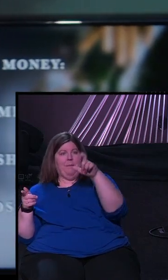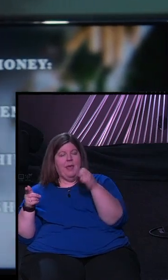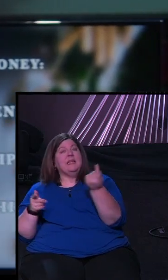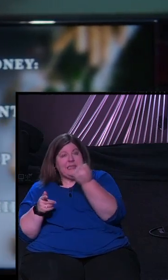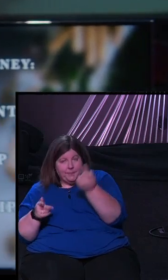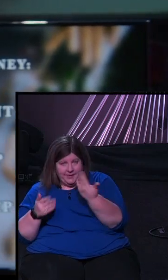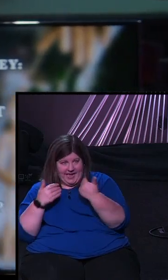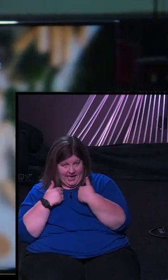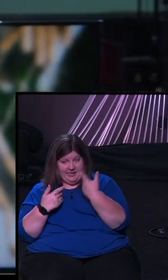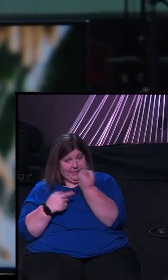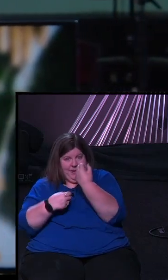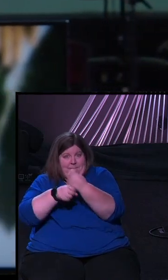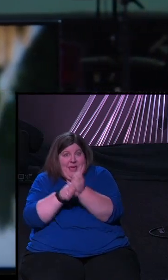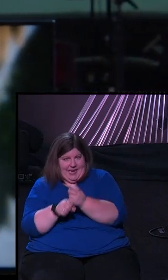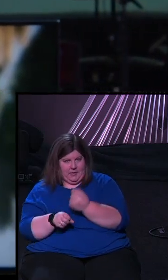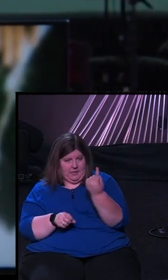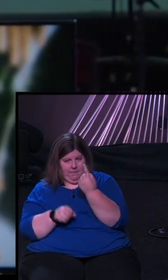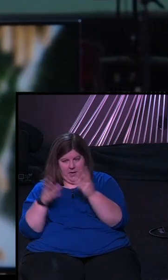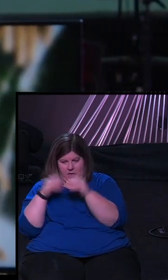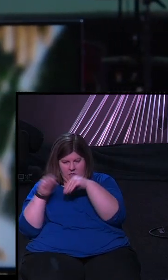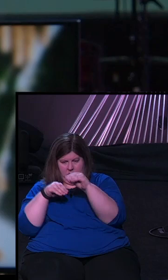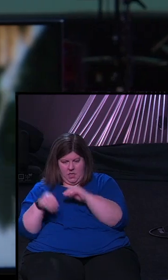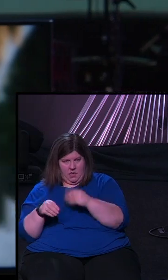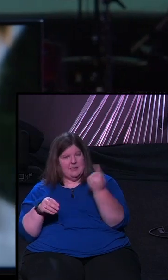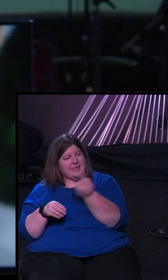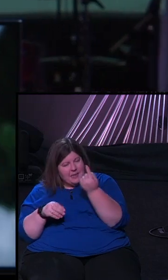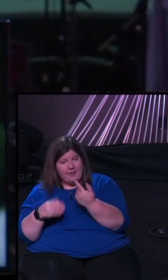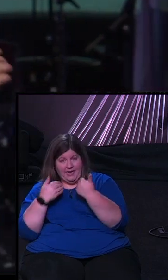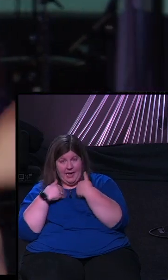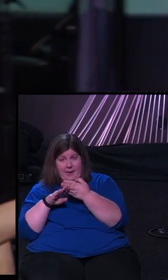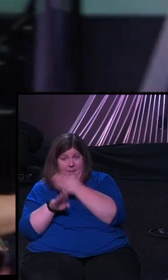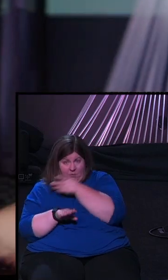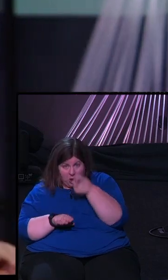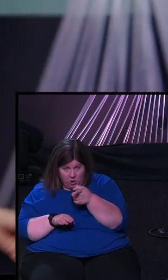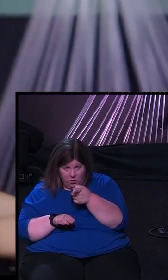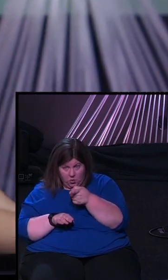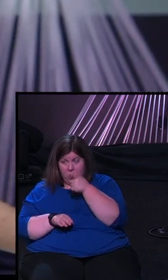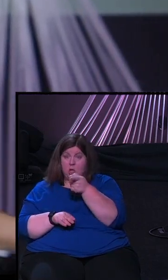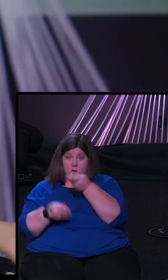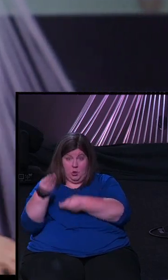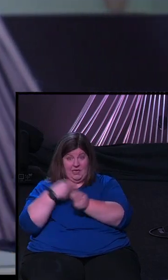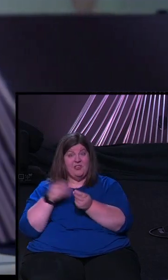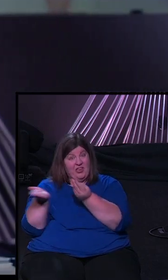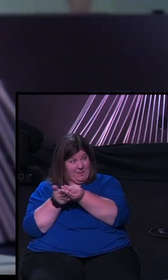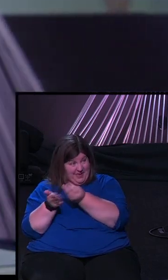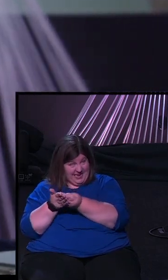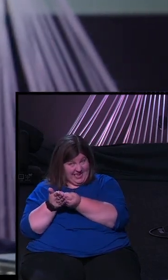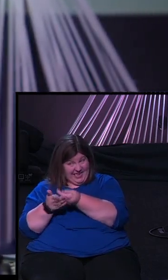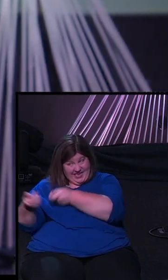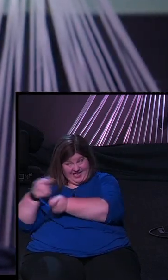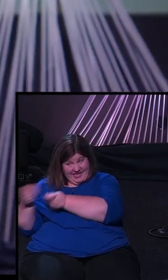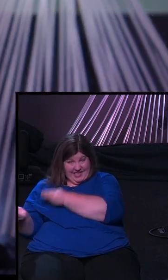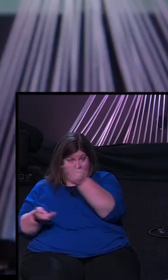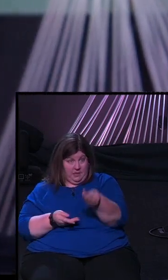it. Somebody created it. Somebody assembled it and put it together. Somebody owned it before you, and you exchanged money for your thing.